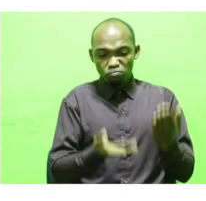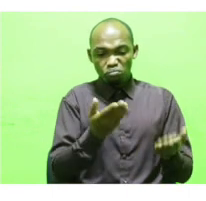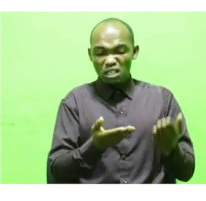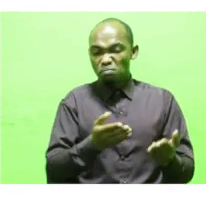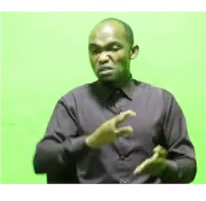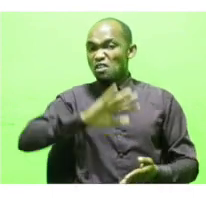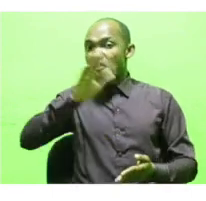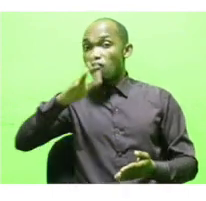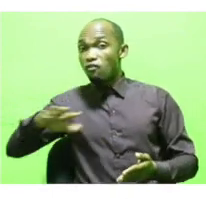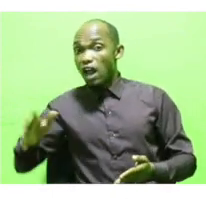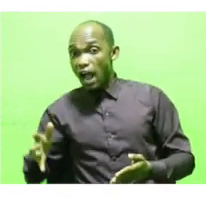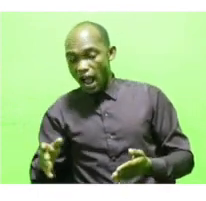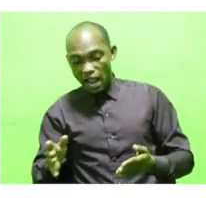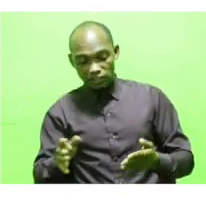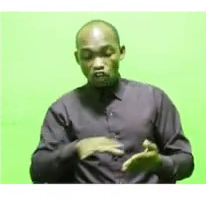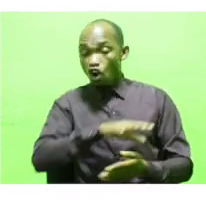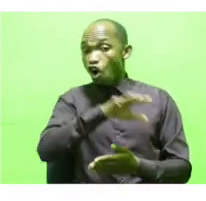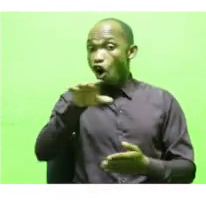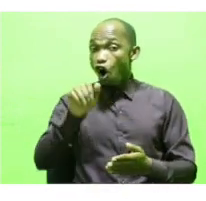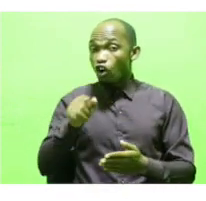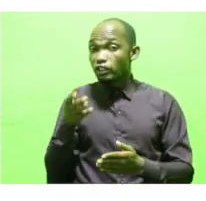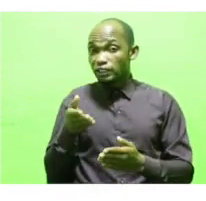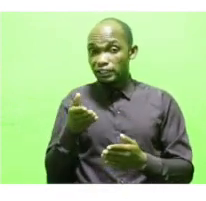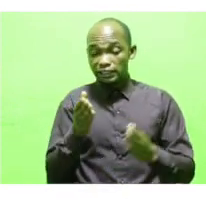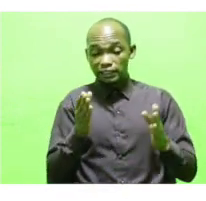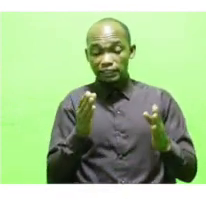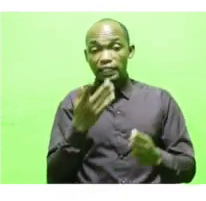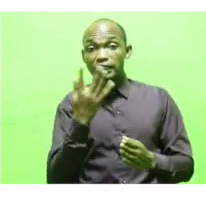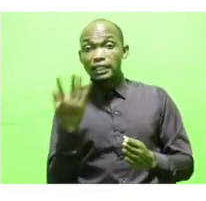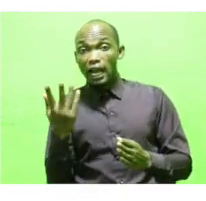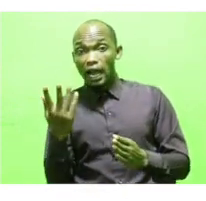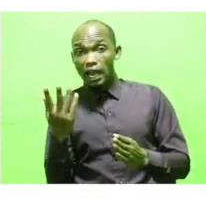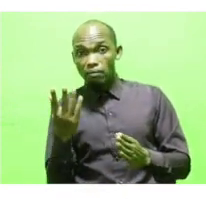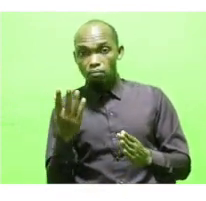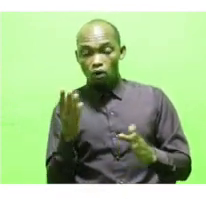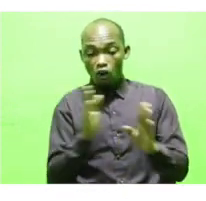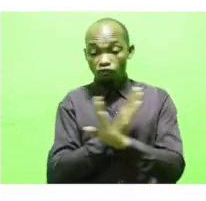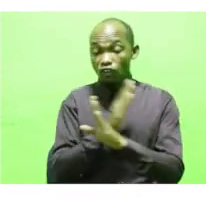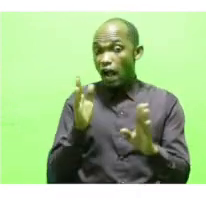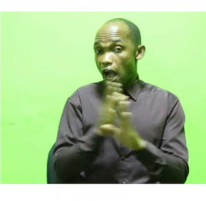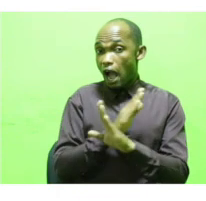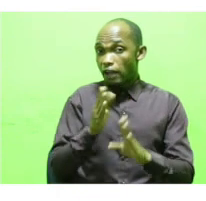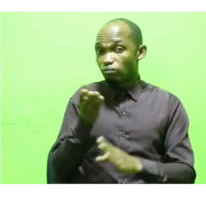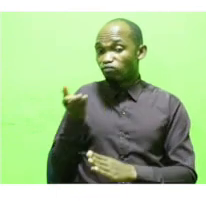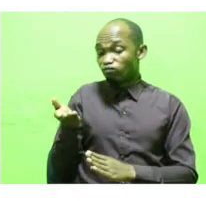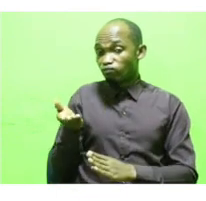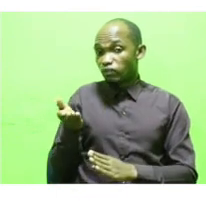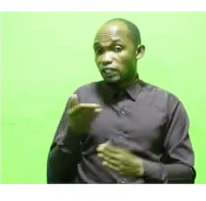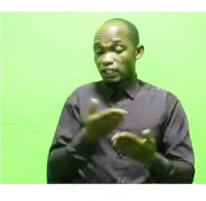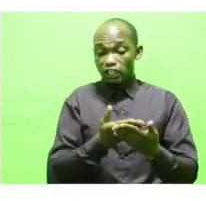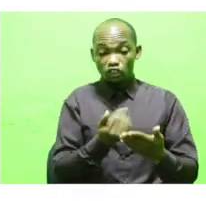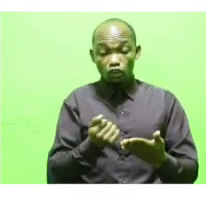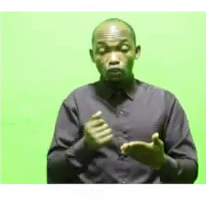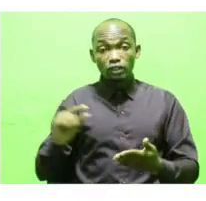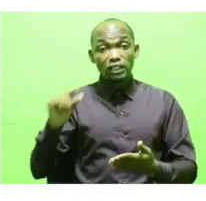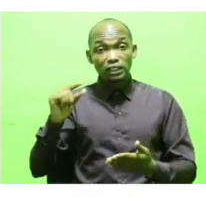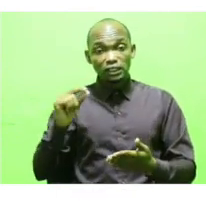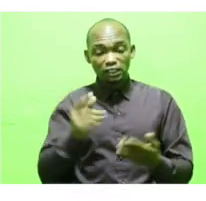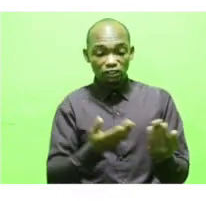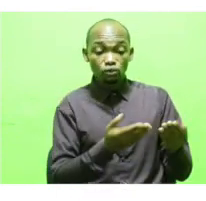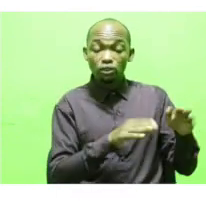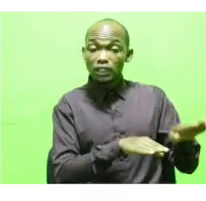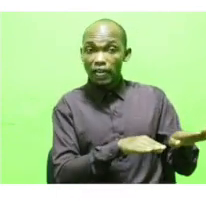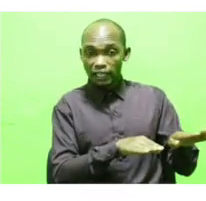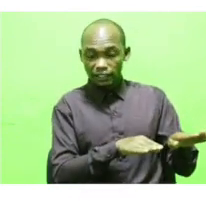floods, intense cold, those types of conditions causes a seed to be dormant, as if the